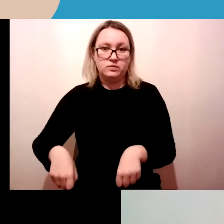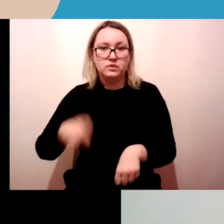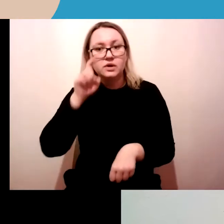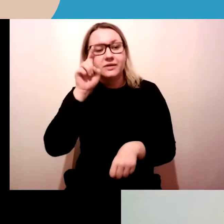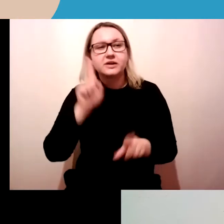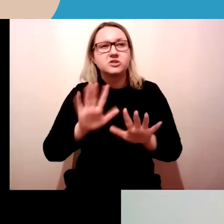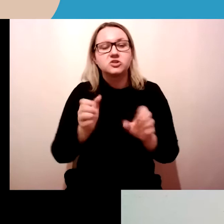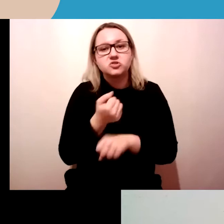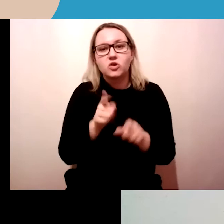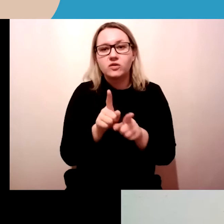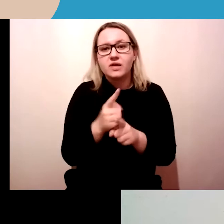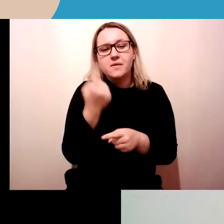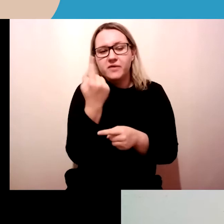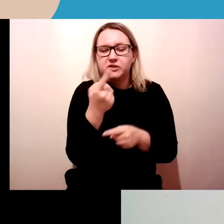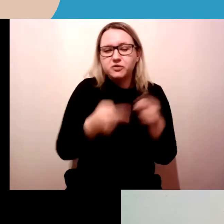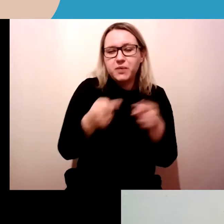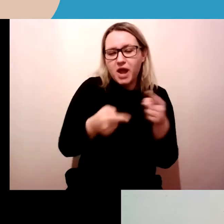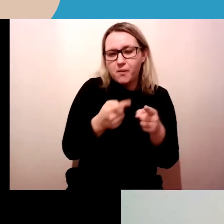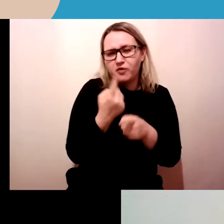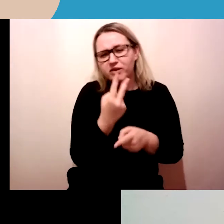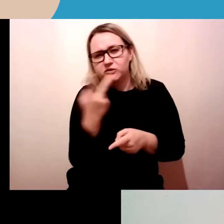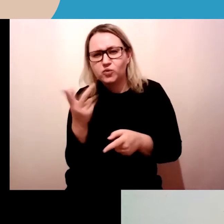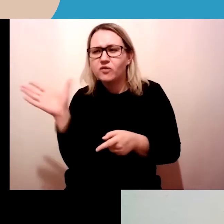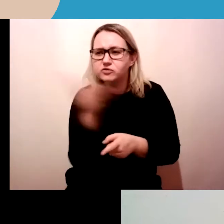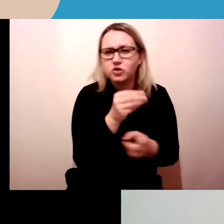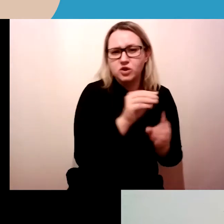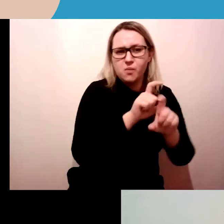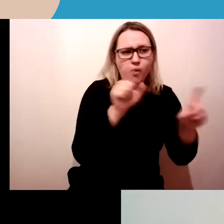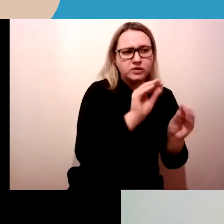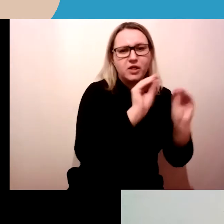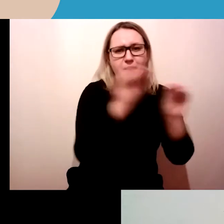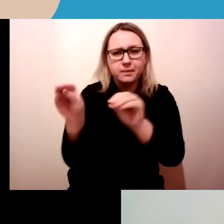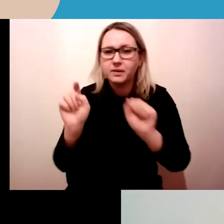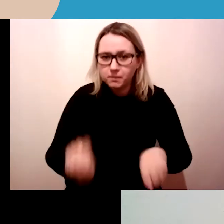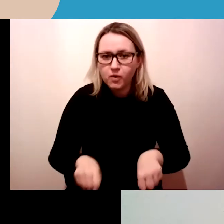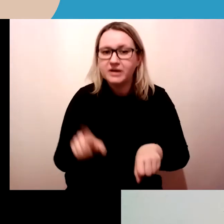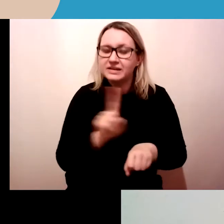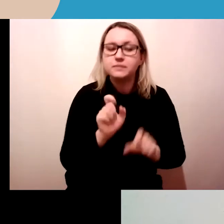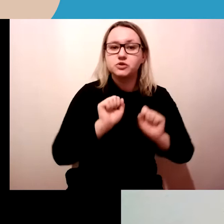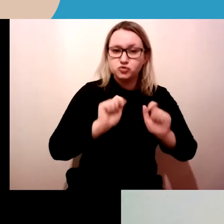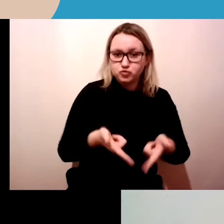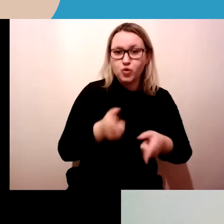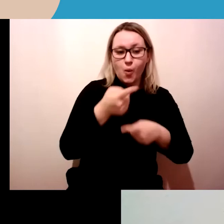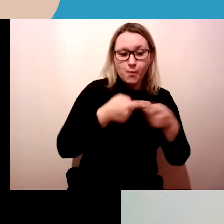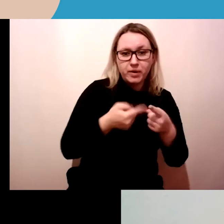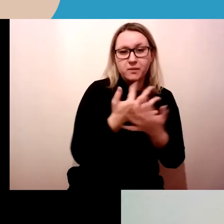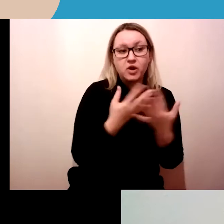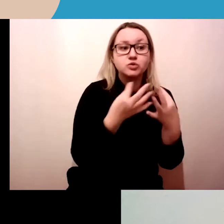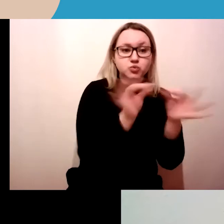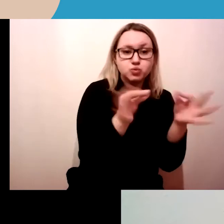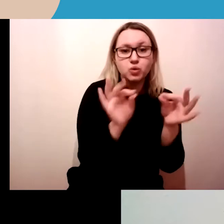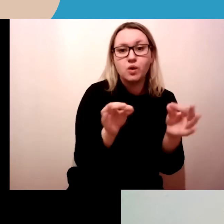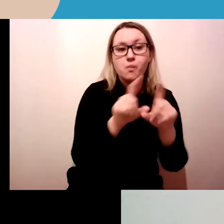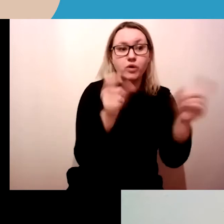the specificities of each school. It is not a rigid set of measures,